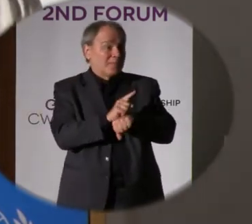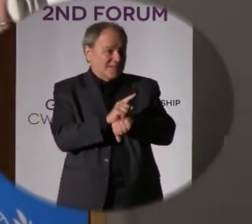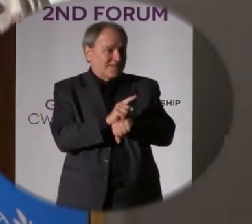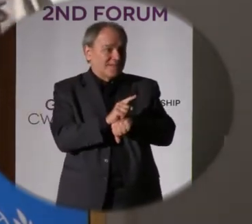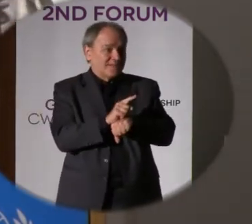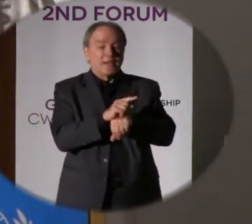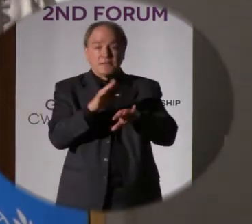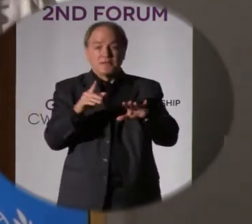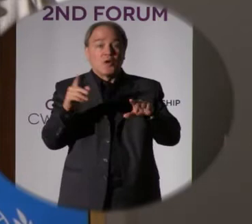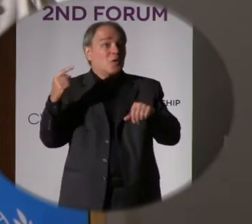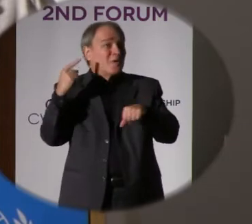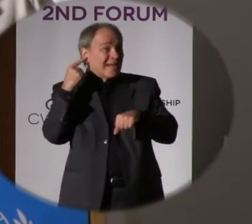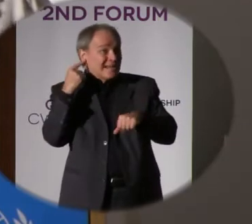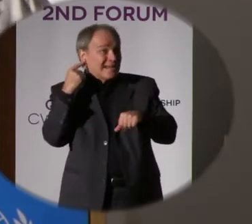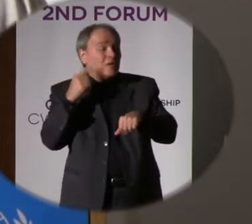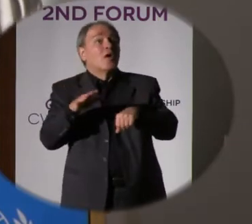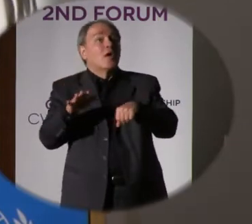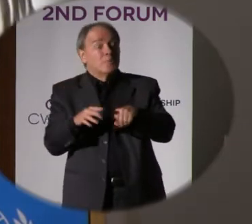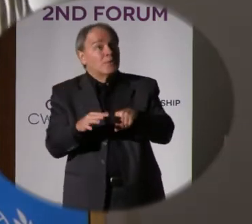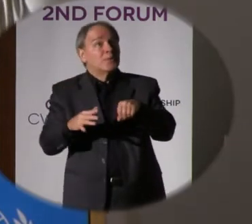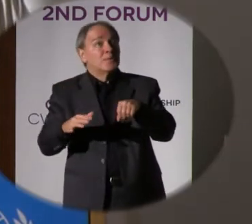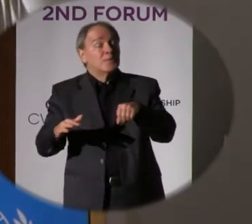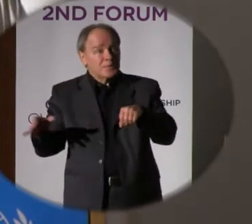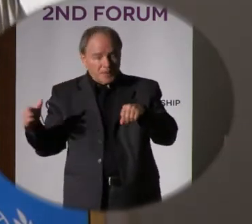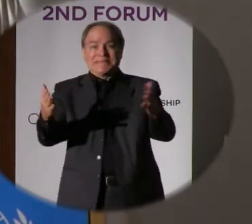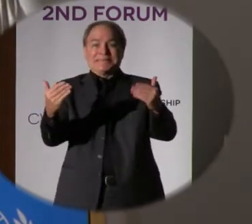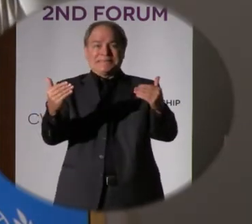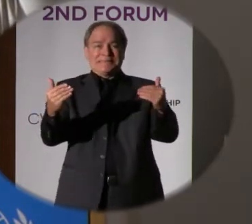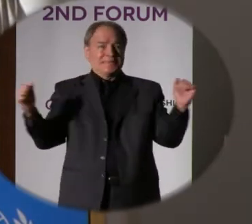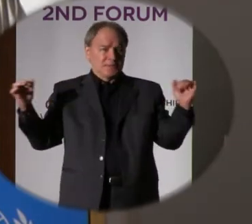so we can begin on time.